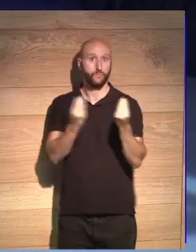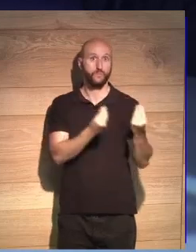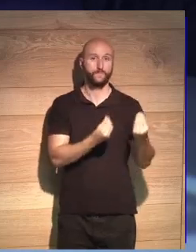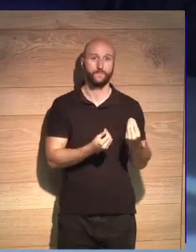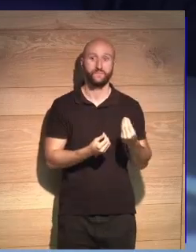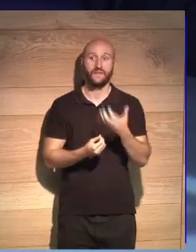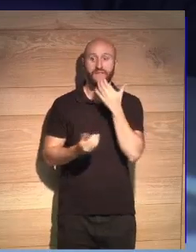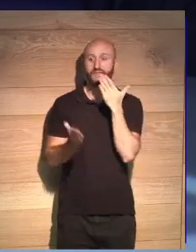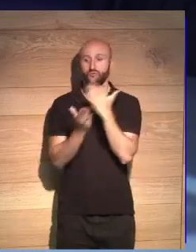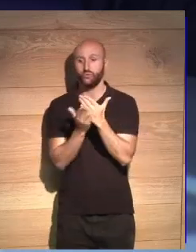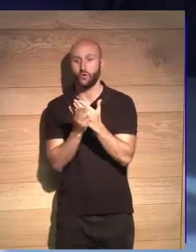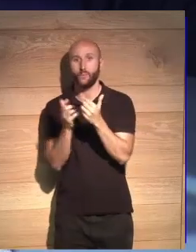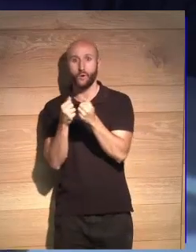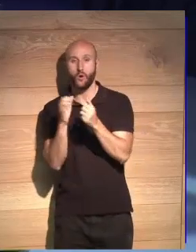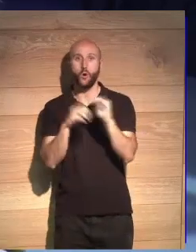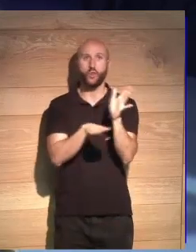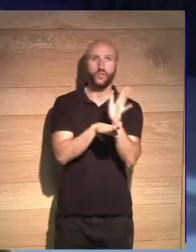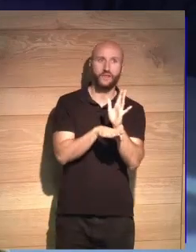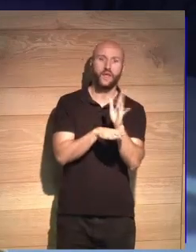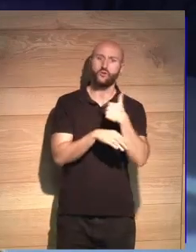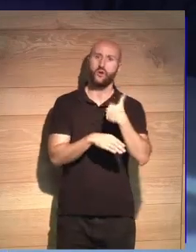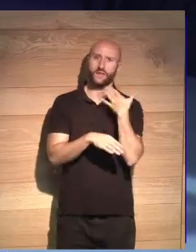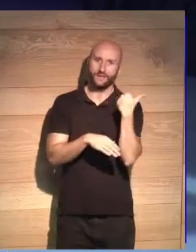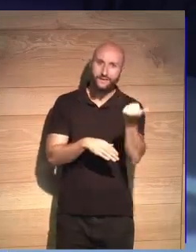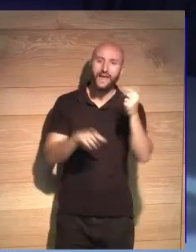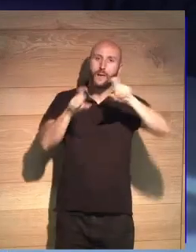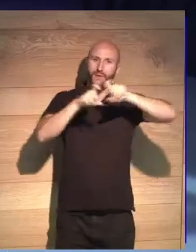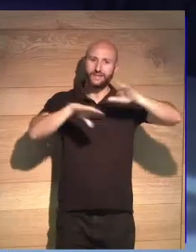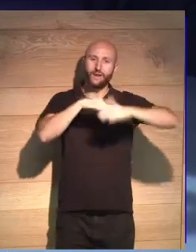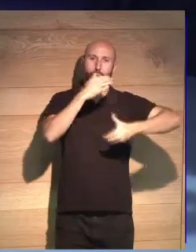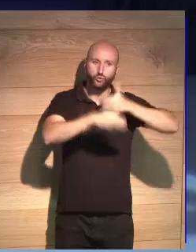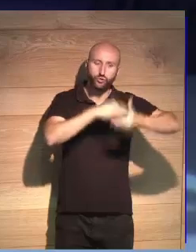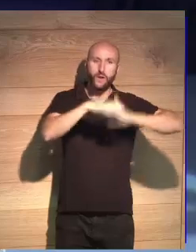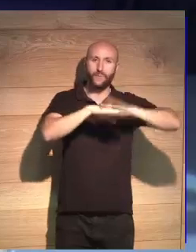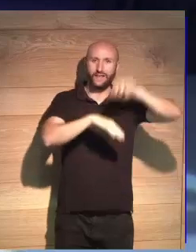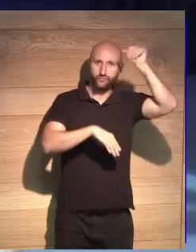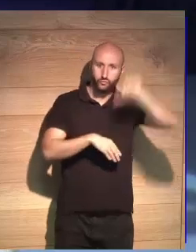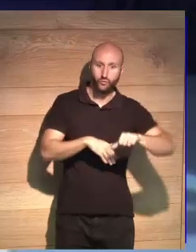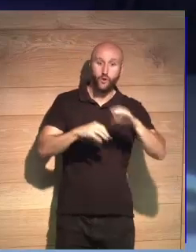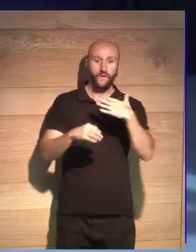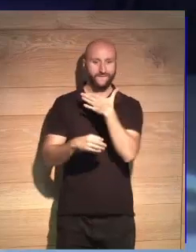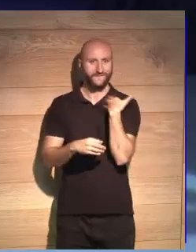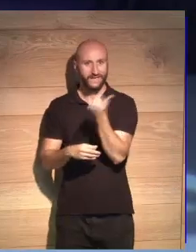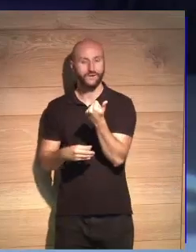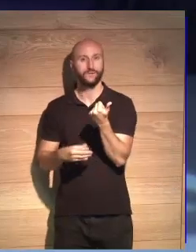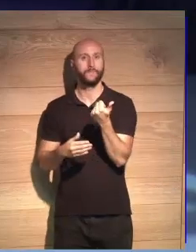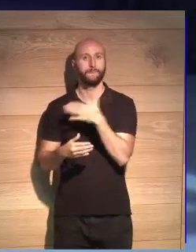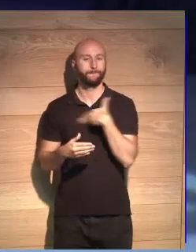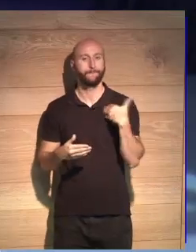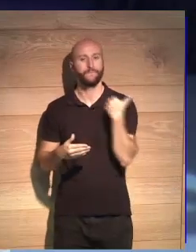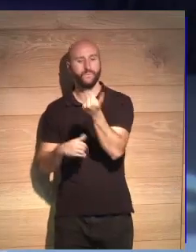are learning video games, you are thinking, I want to be in a studio